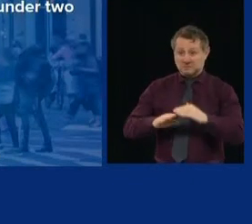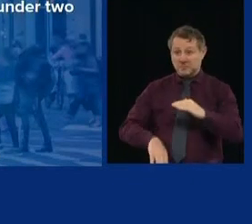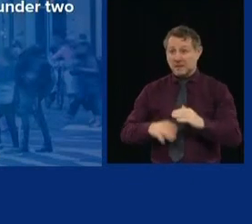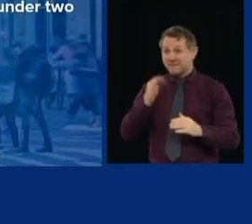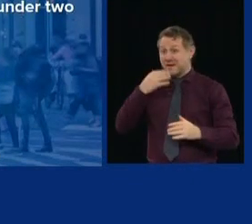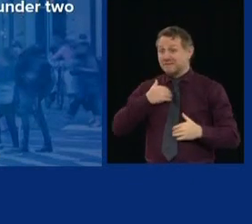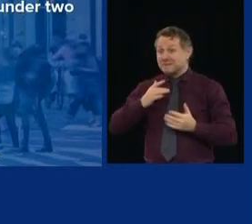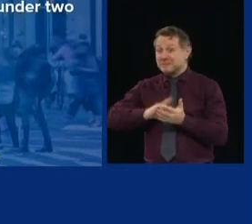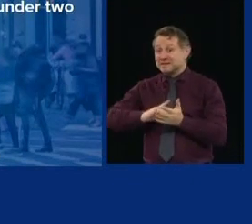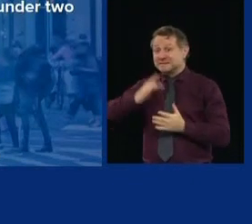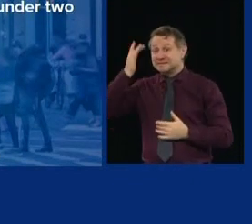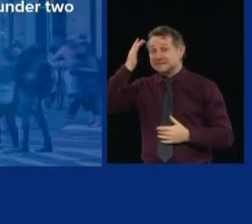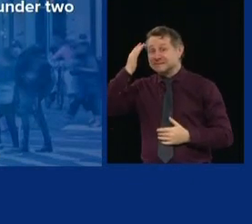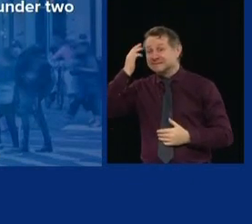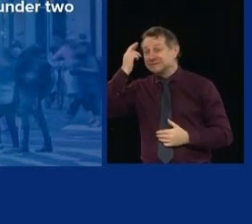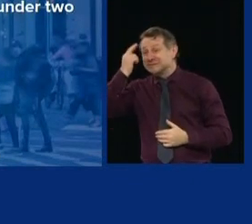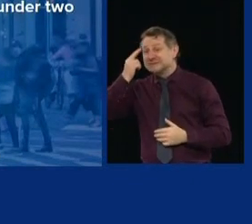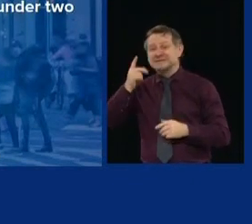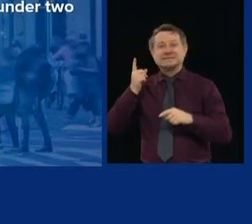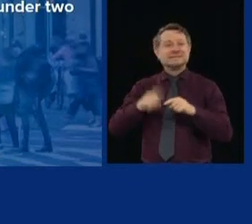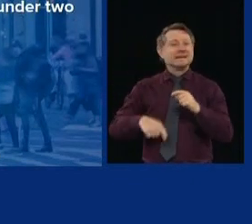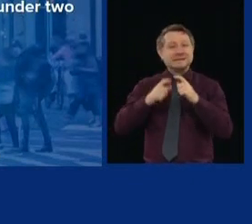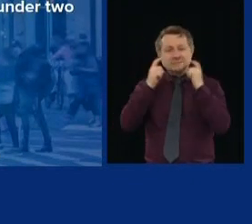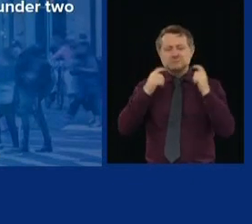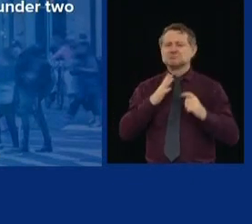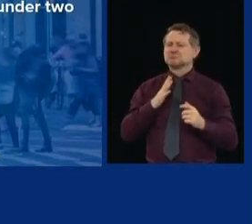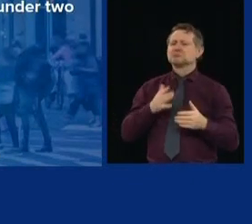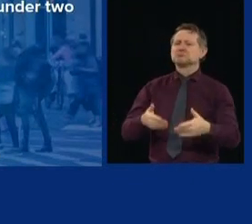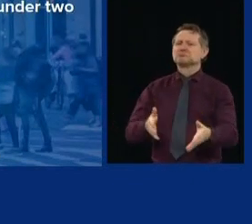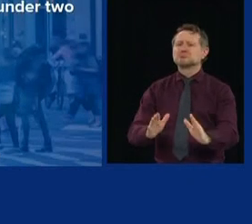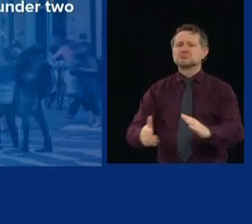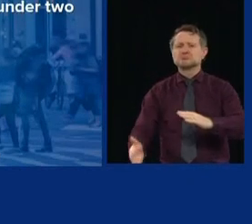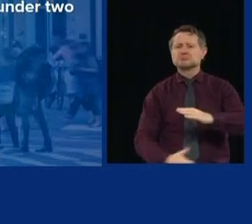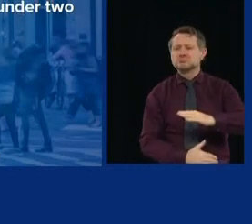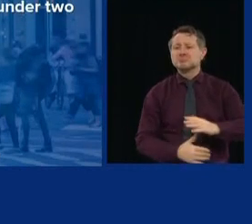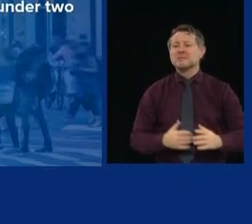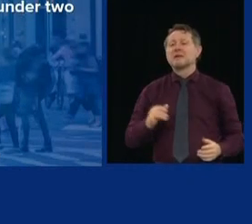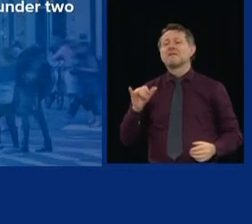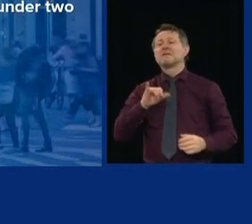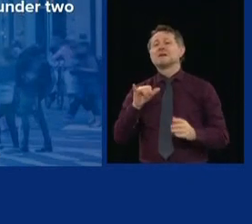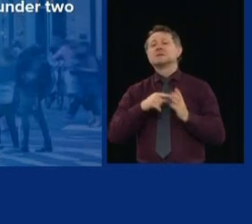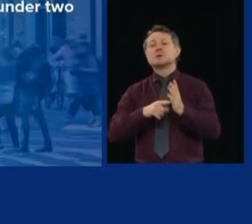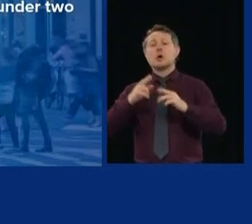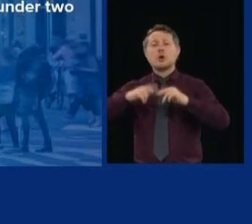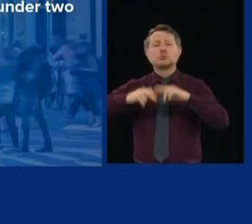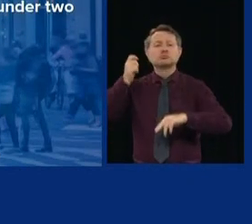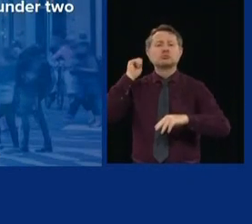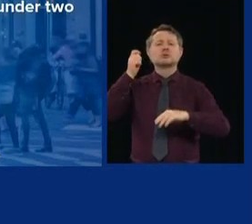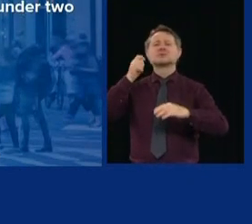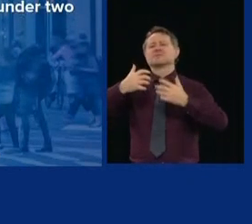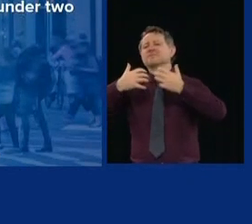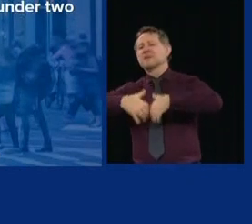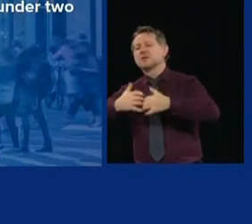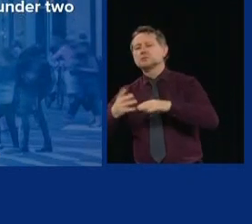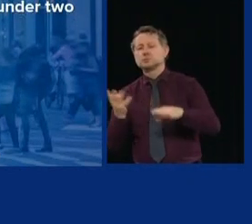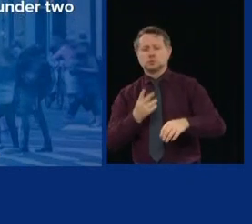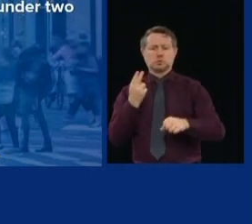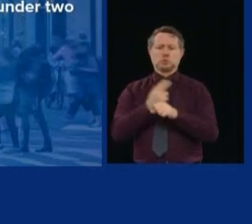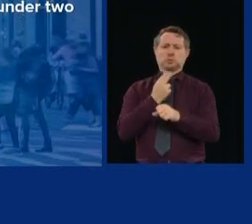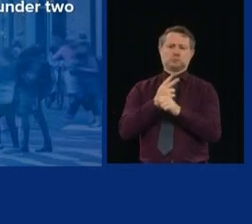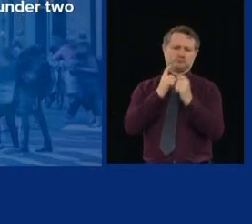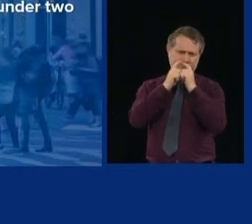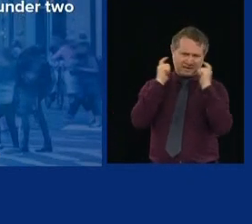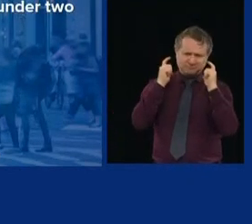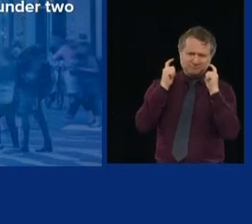manufacturing setting, the employee must wear a mask whenever they can't socially distance, and the employer has to meet